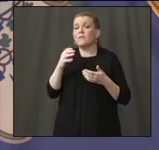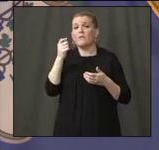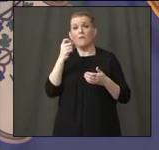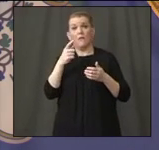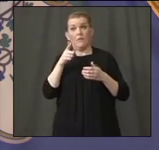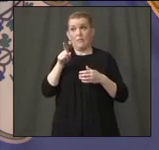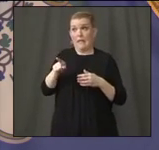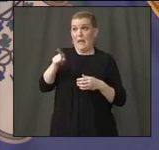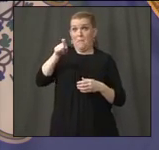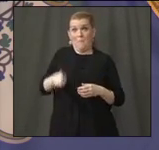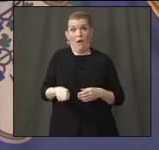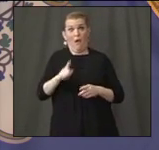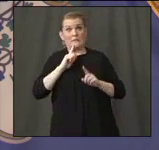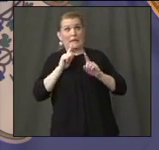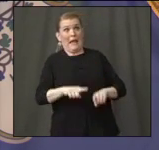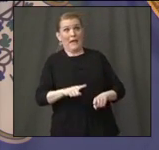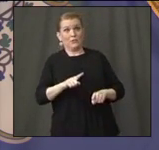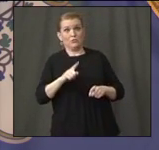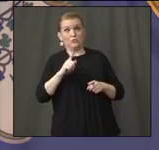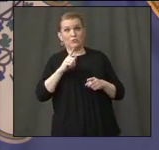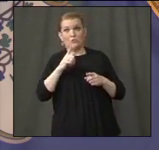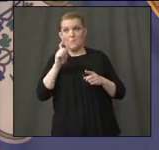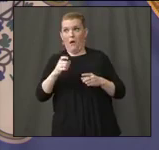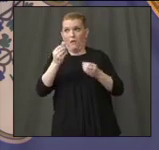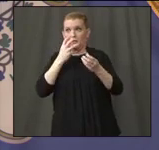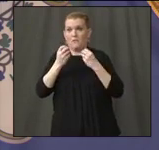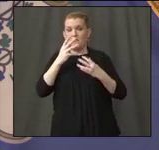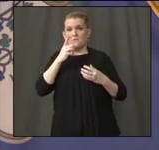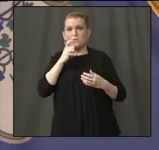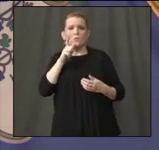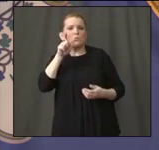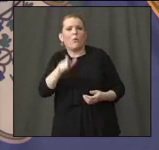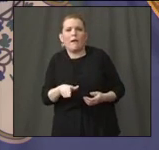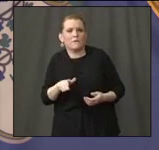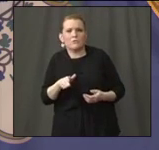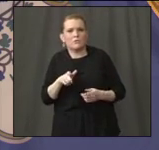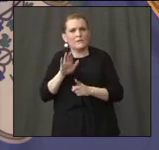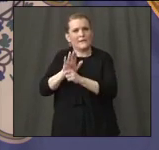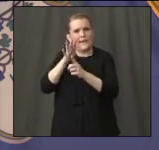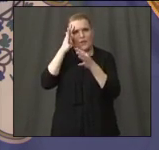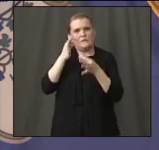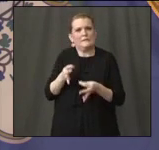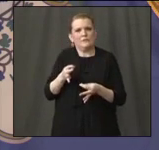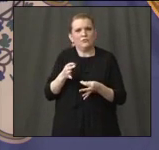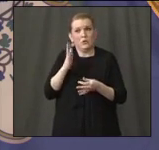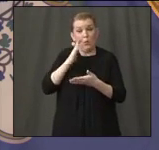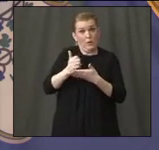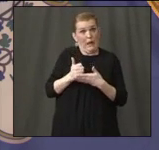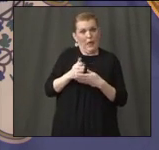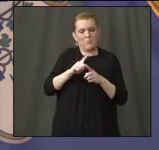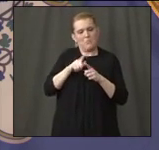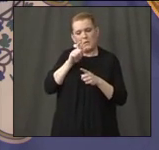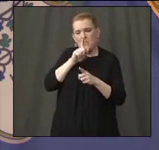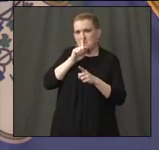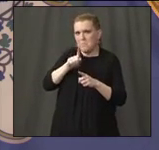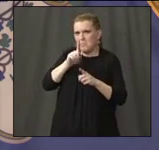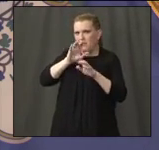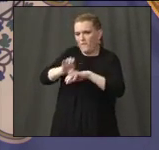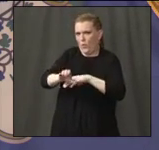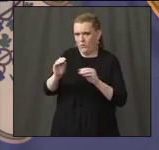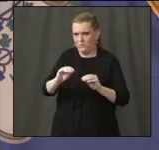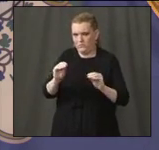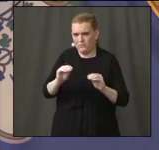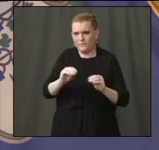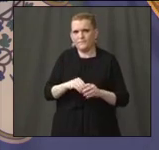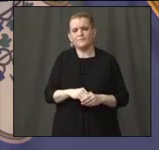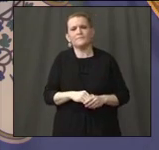preliminary thinking on this, have you run any projections on what type of manpower and what kind of expense it would entail to run an